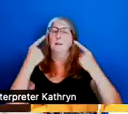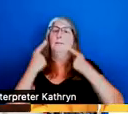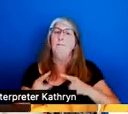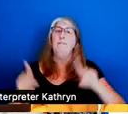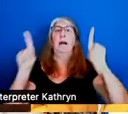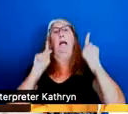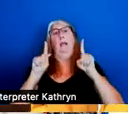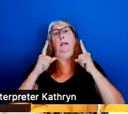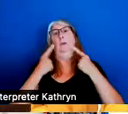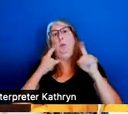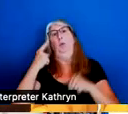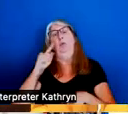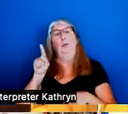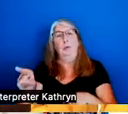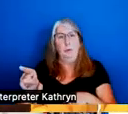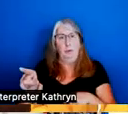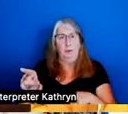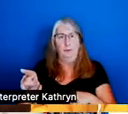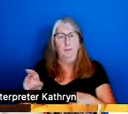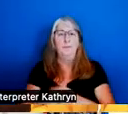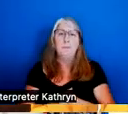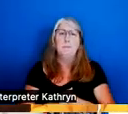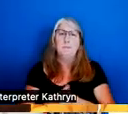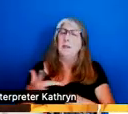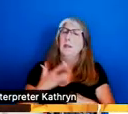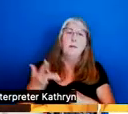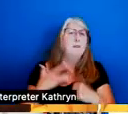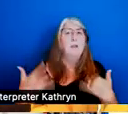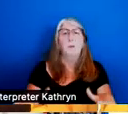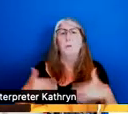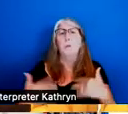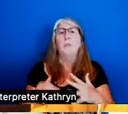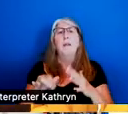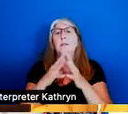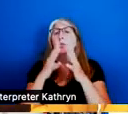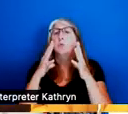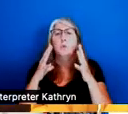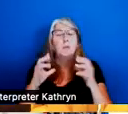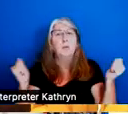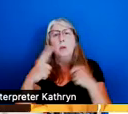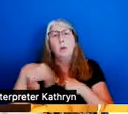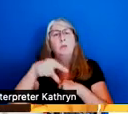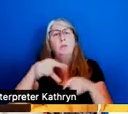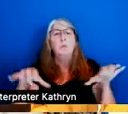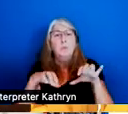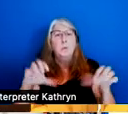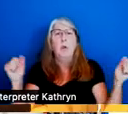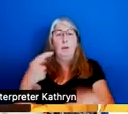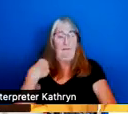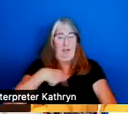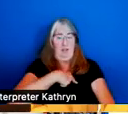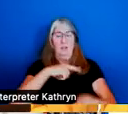finally the system worked for her. And I feel like that's so much of what all of you do, all of us